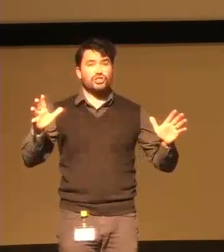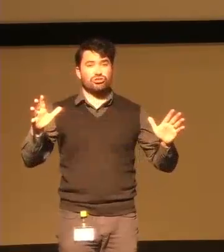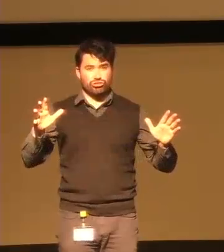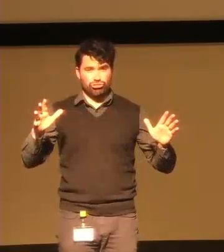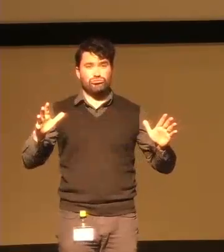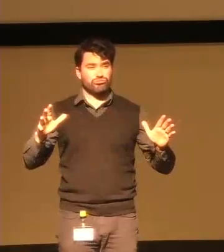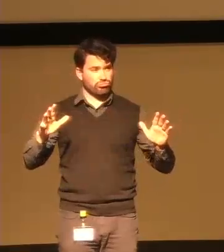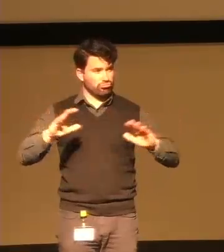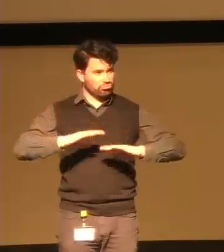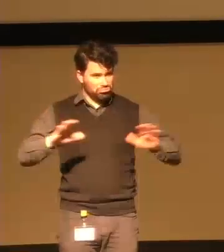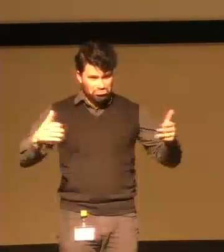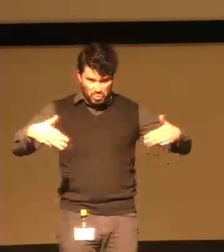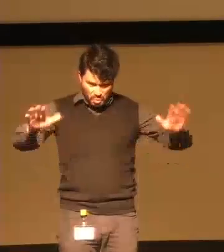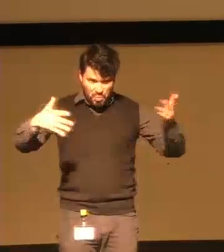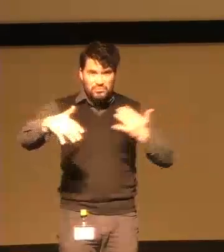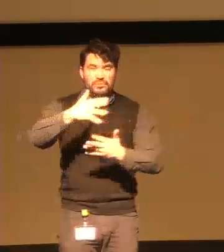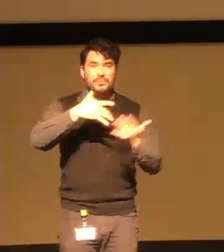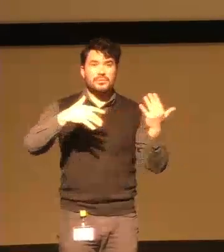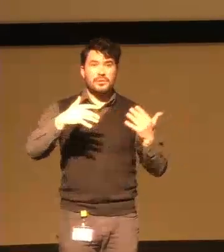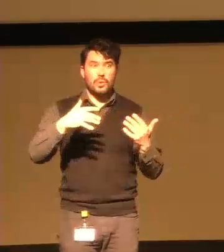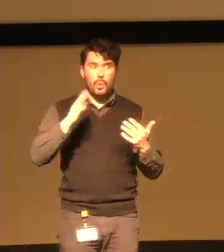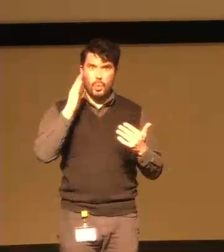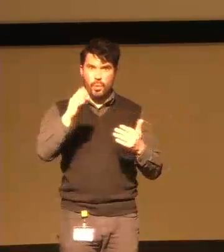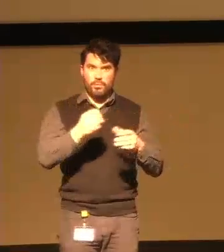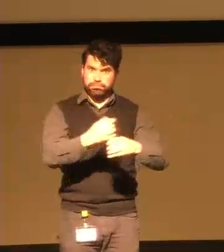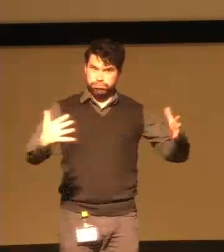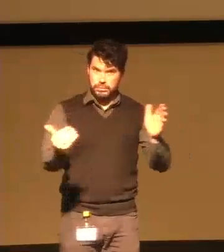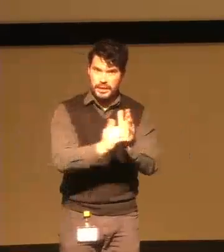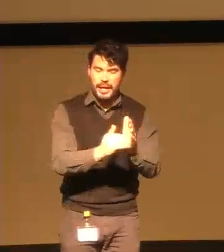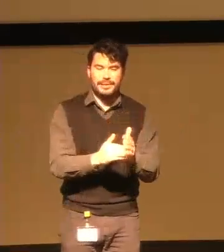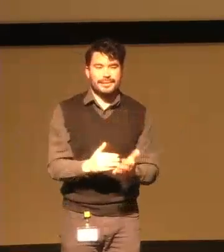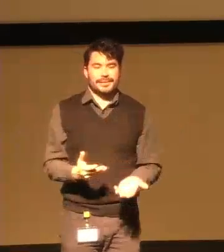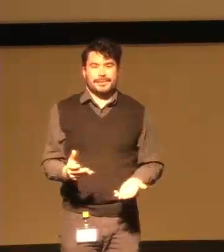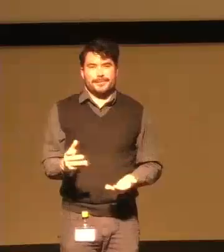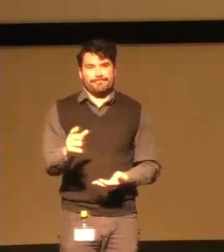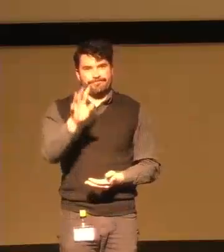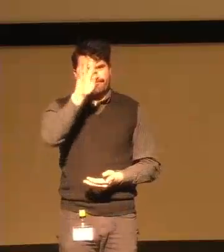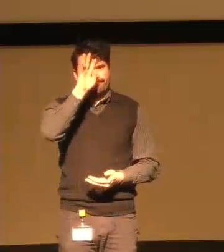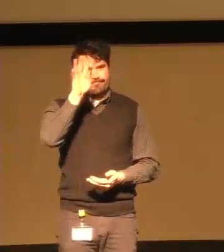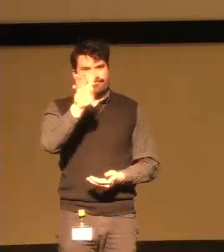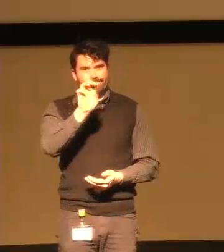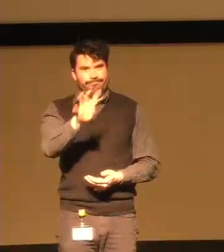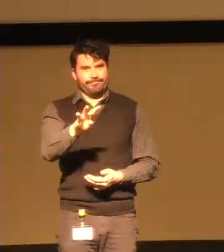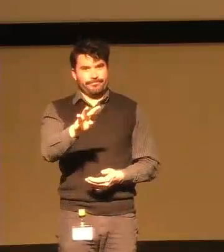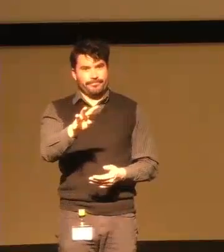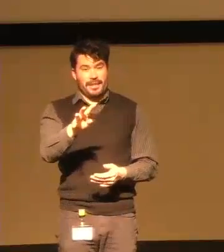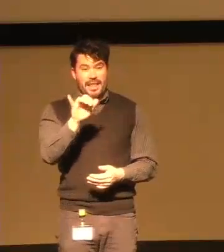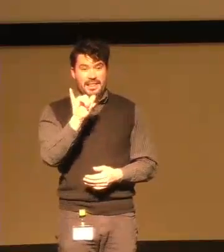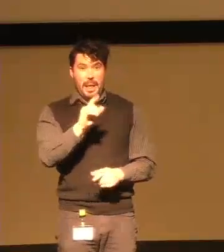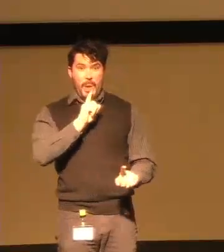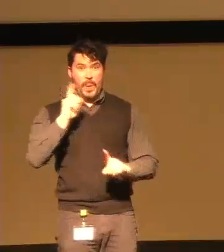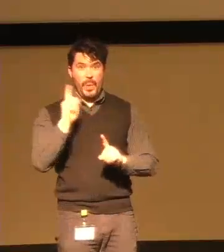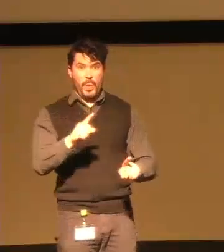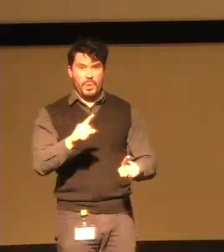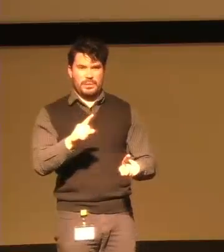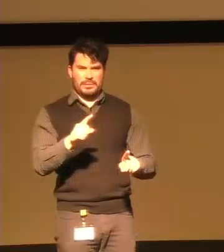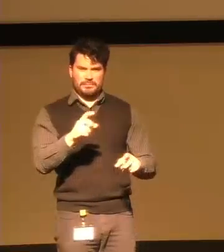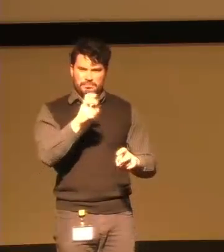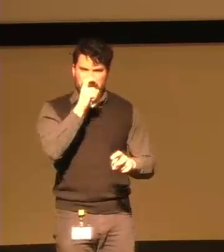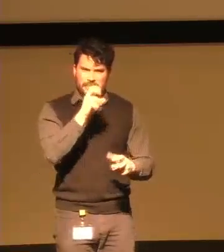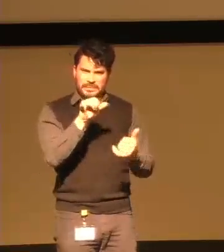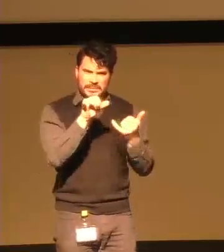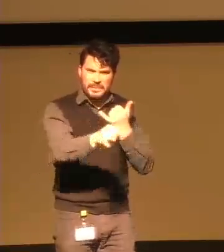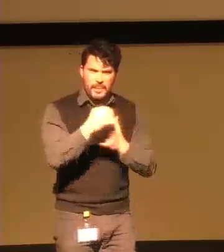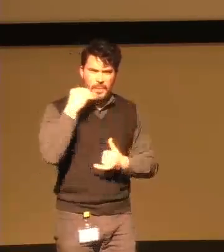know when the stay-at-home ends, and that's what we want to try and avoid. I think that what